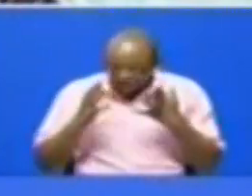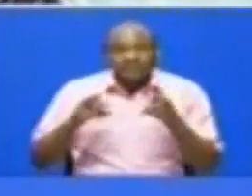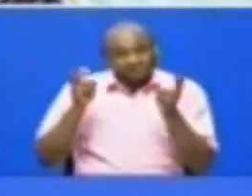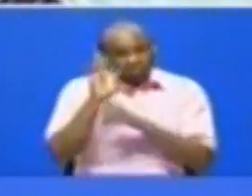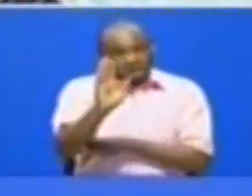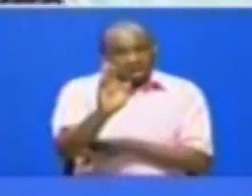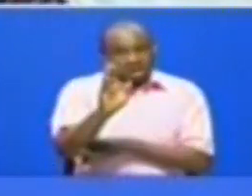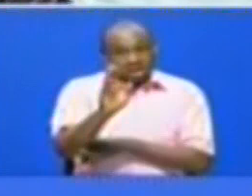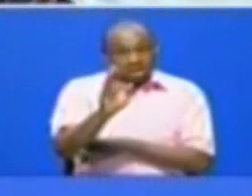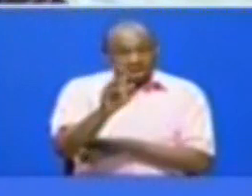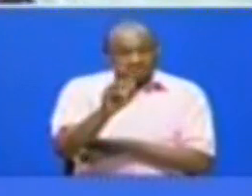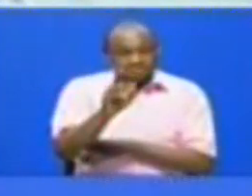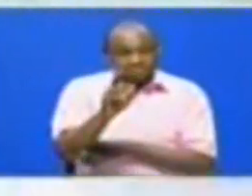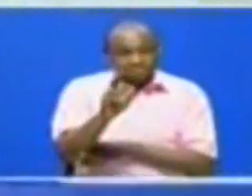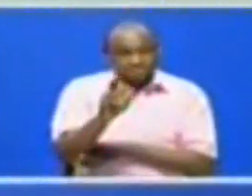issue, and